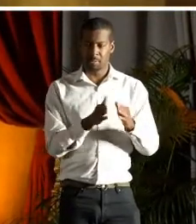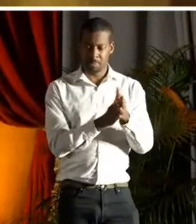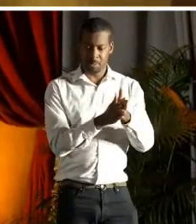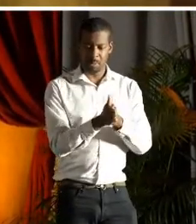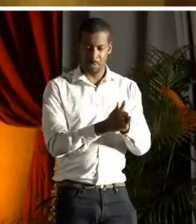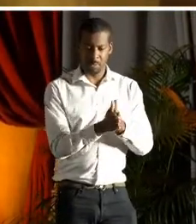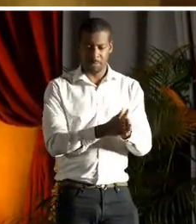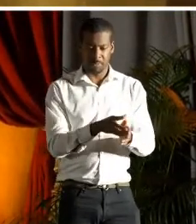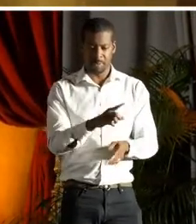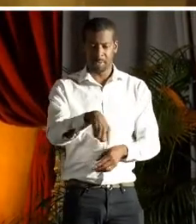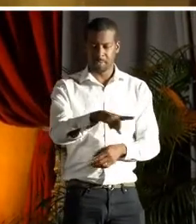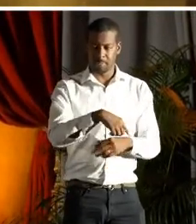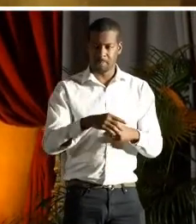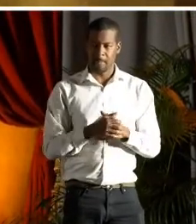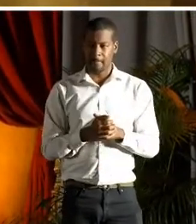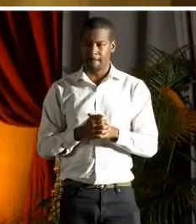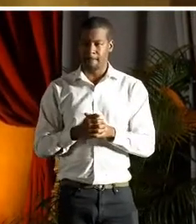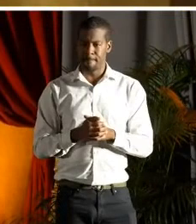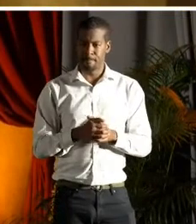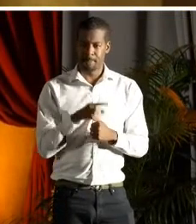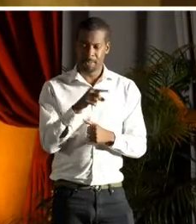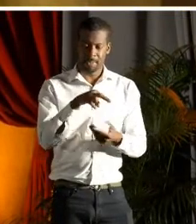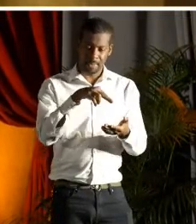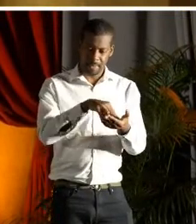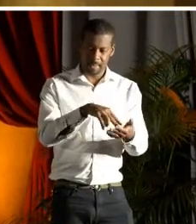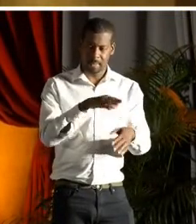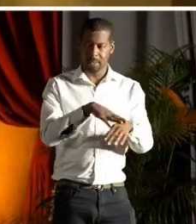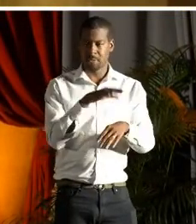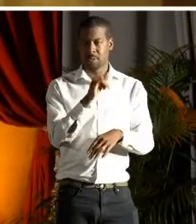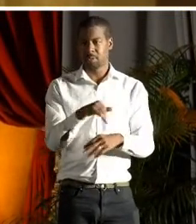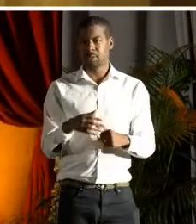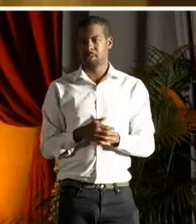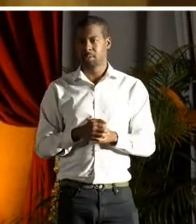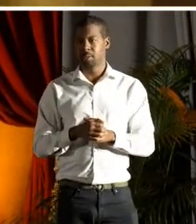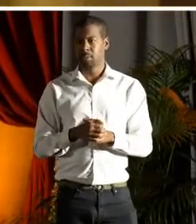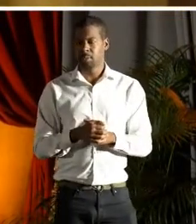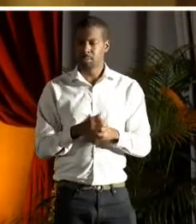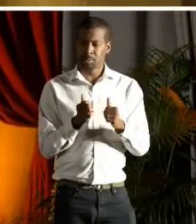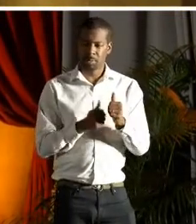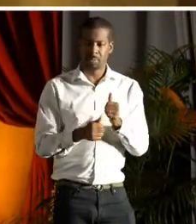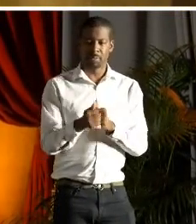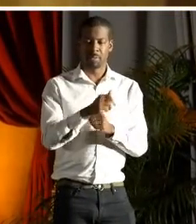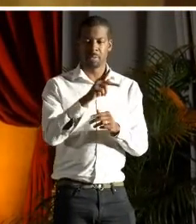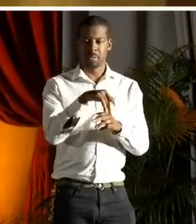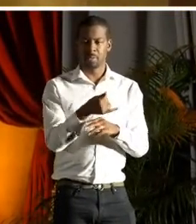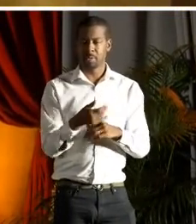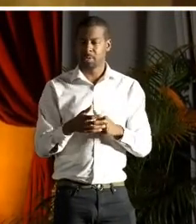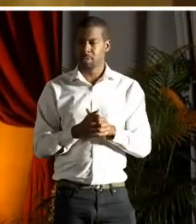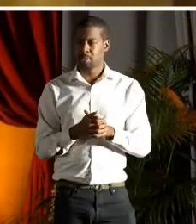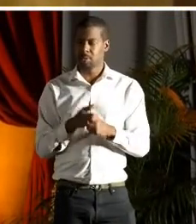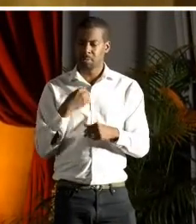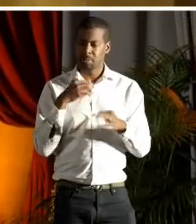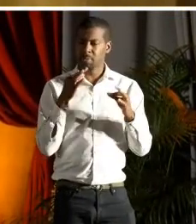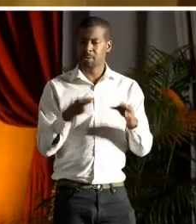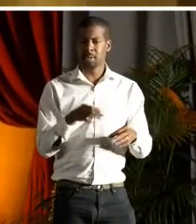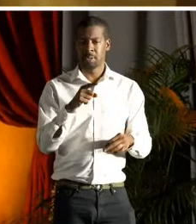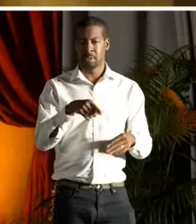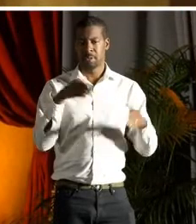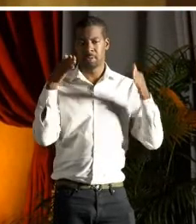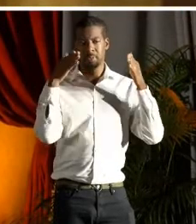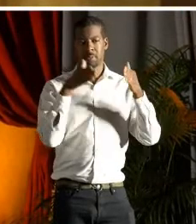them. It is what they were grounded in. And so at Advancement Project, we decided that we had to